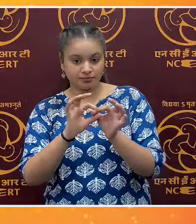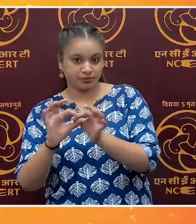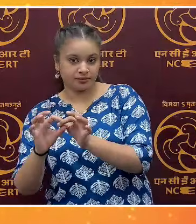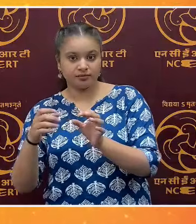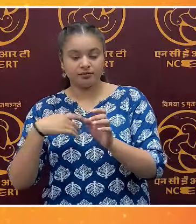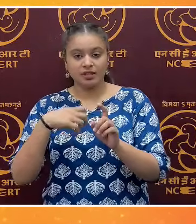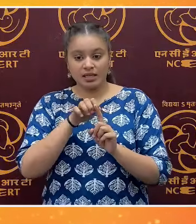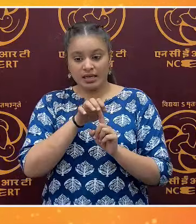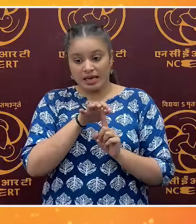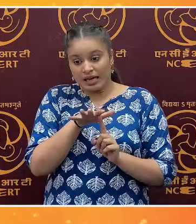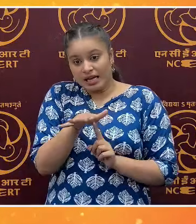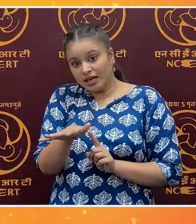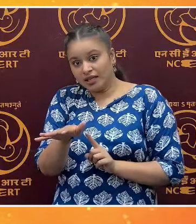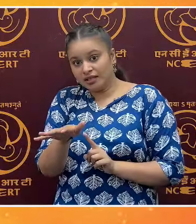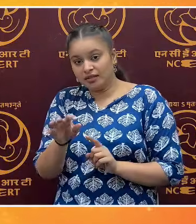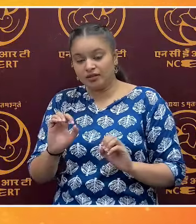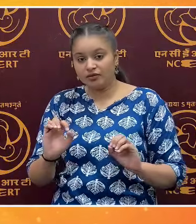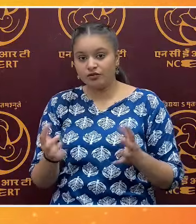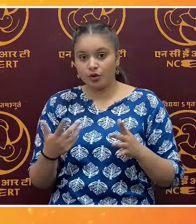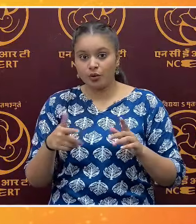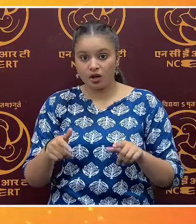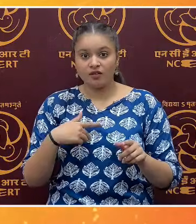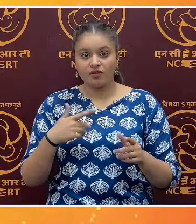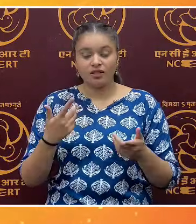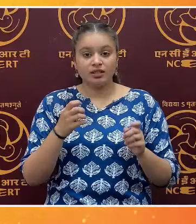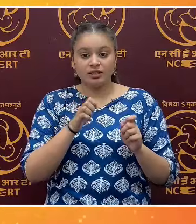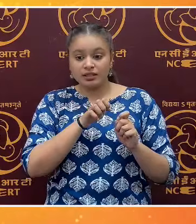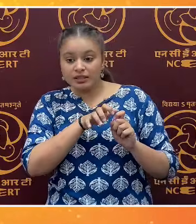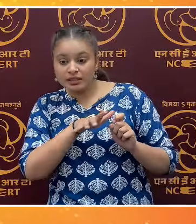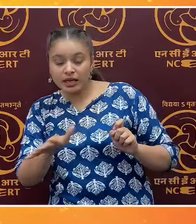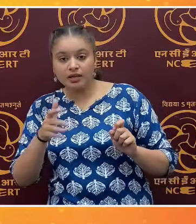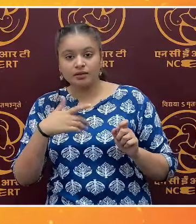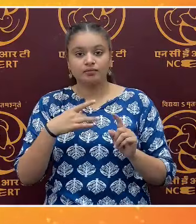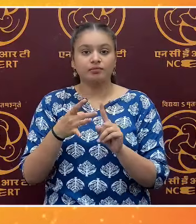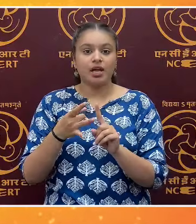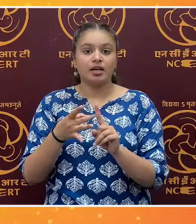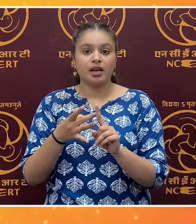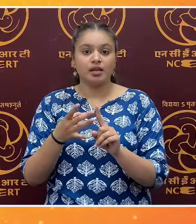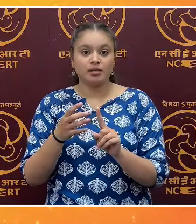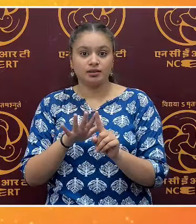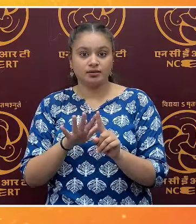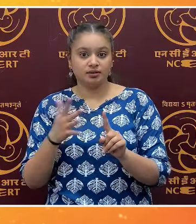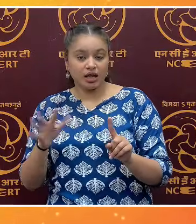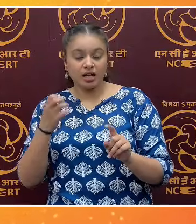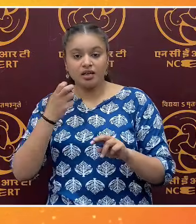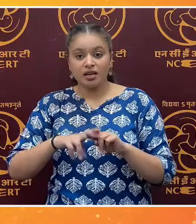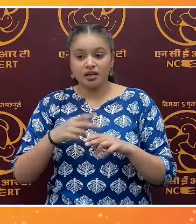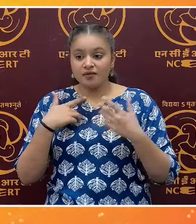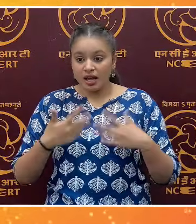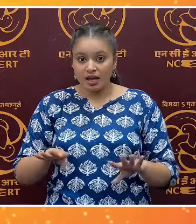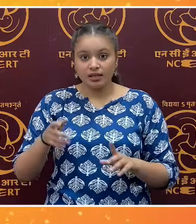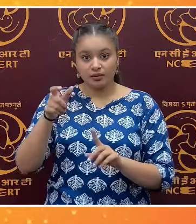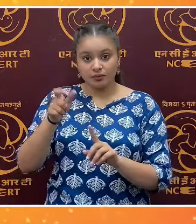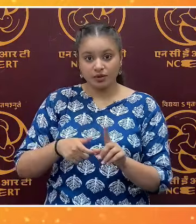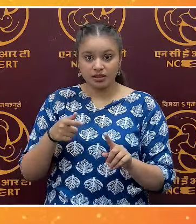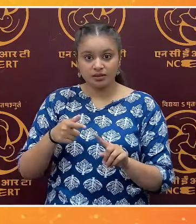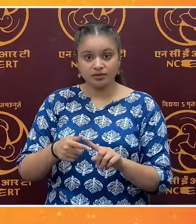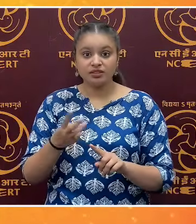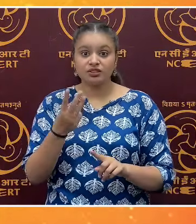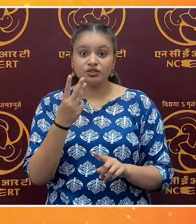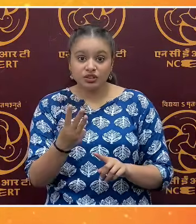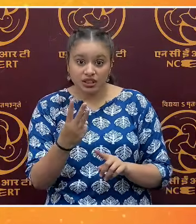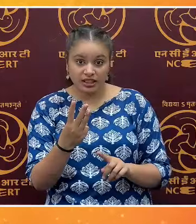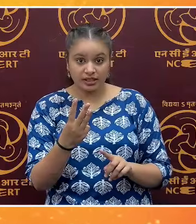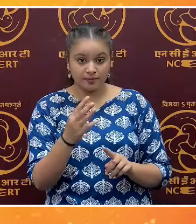is like the leakage of current takes place to the metallic body. And in this case, if it is not a 3-pin